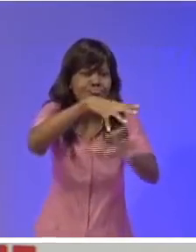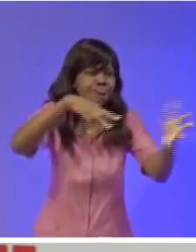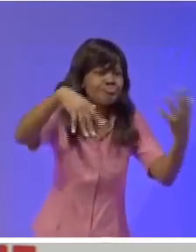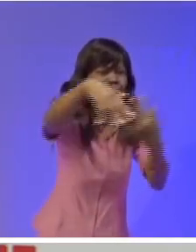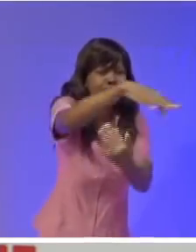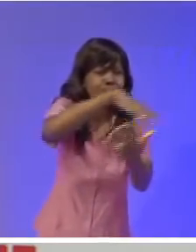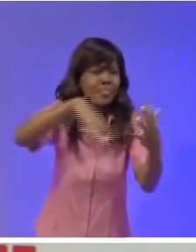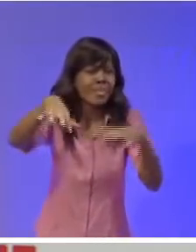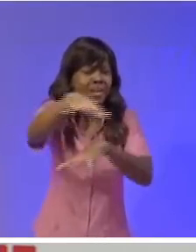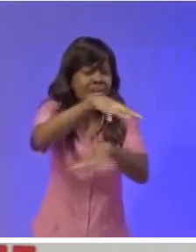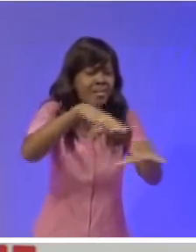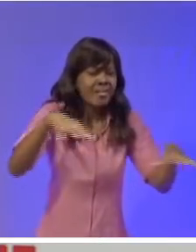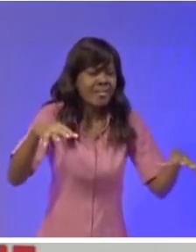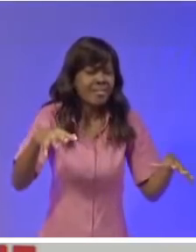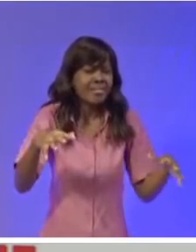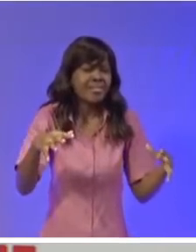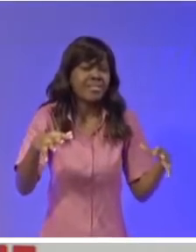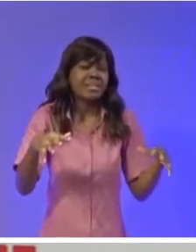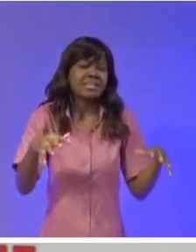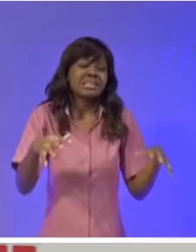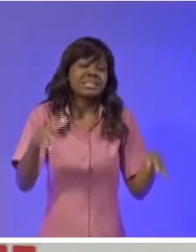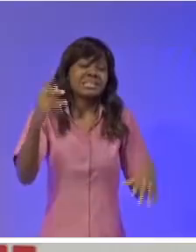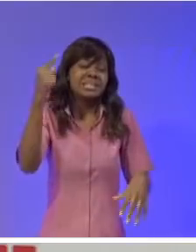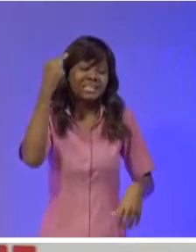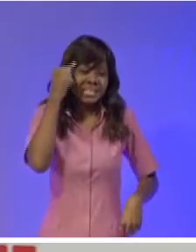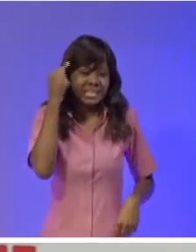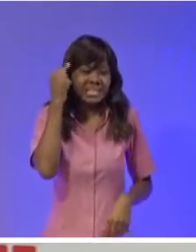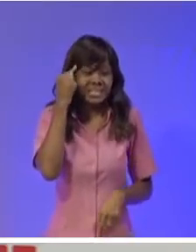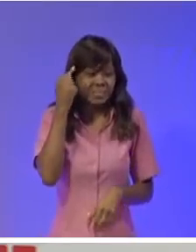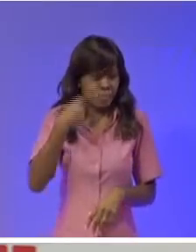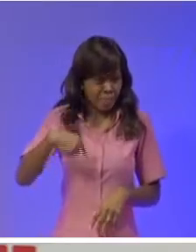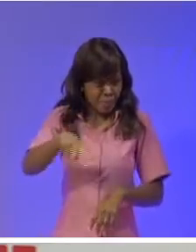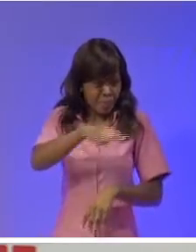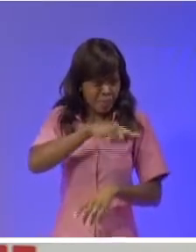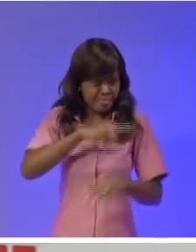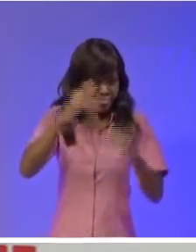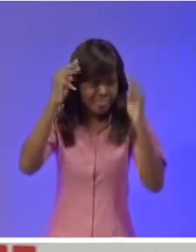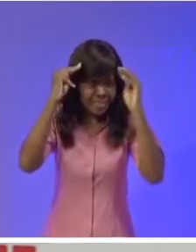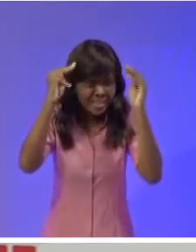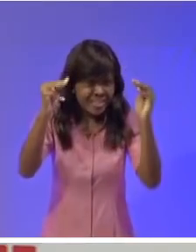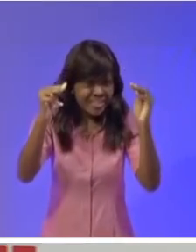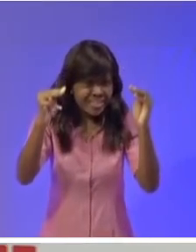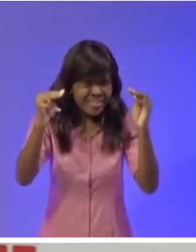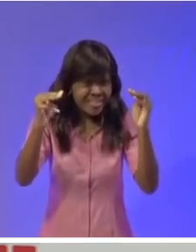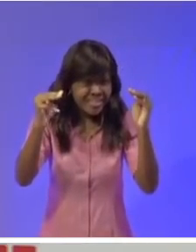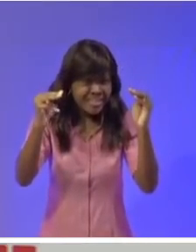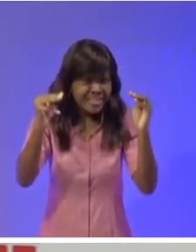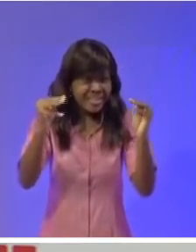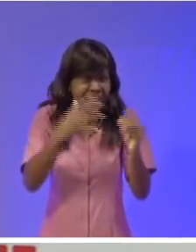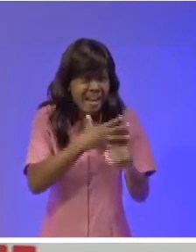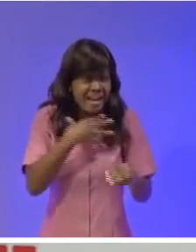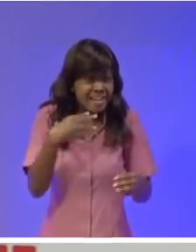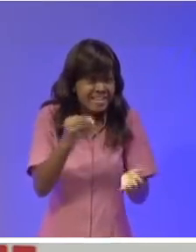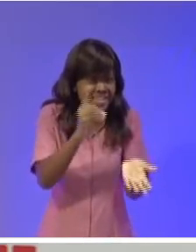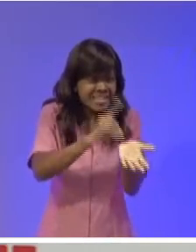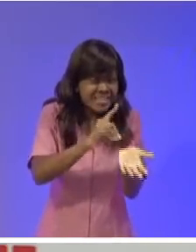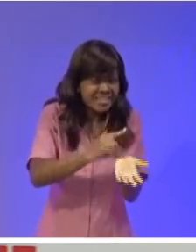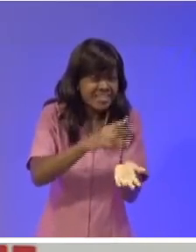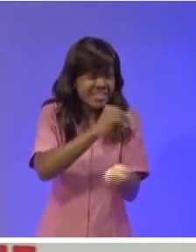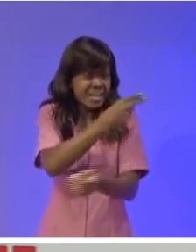could have done, but what we need now is a higher degree of personal responsibility as we move